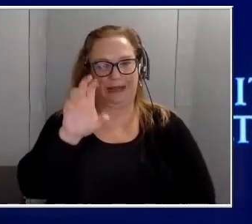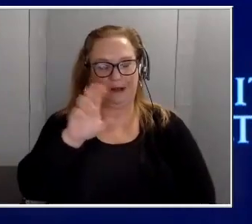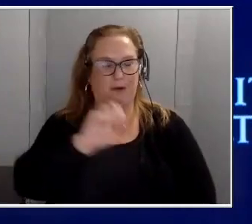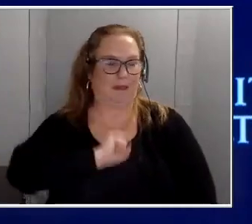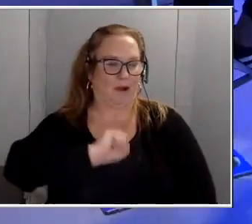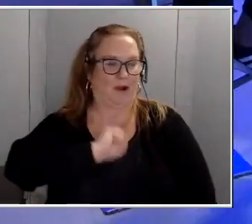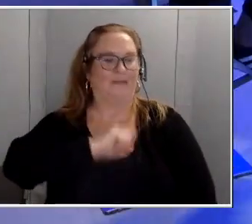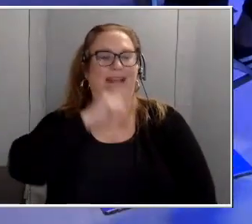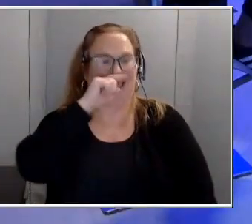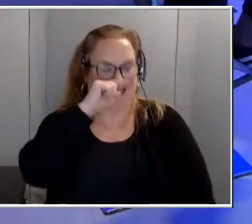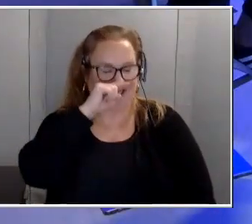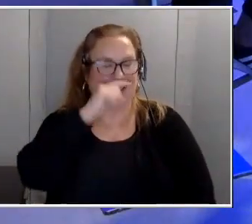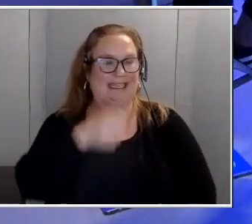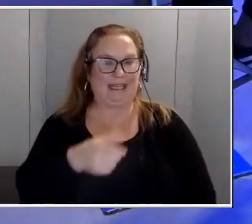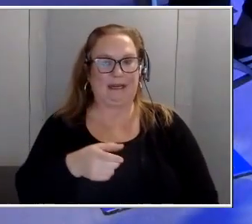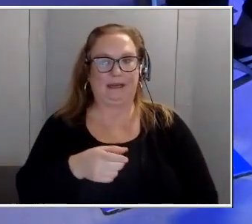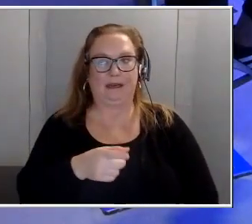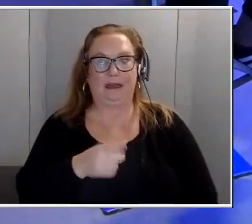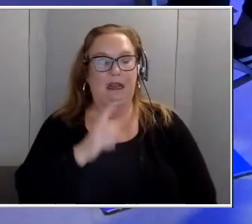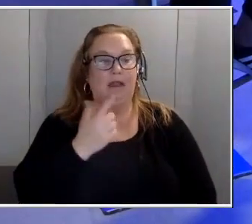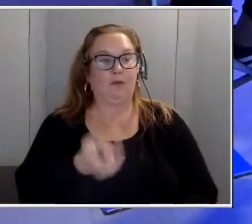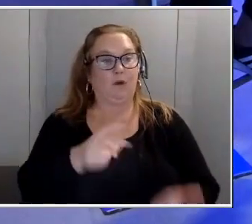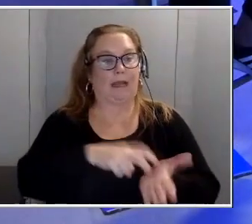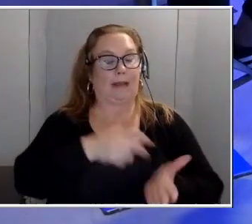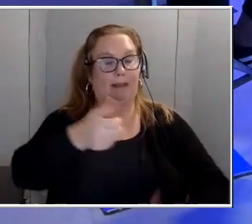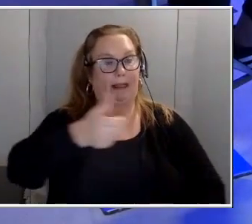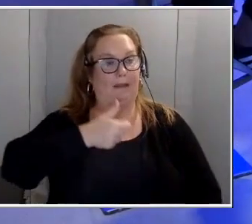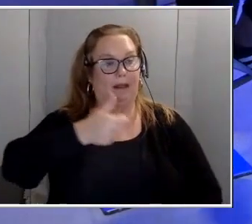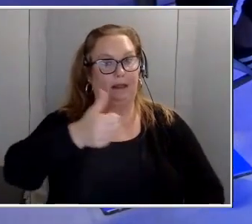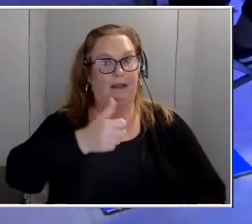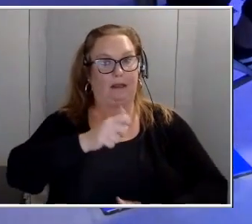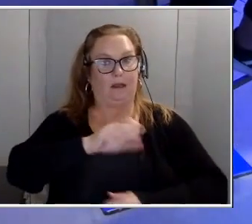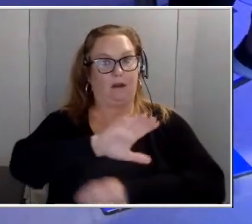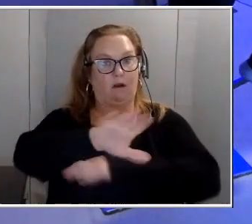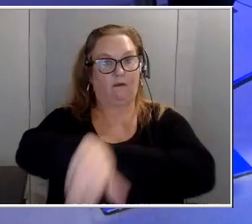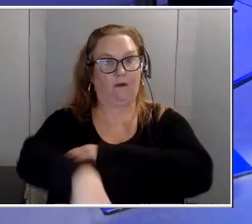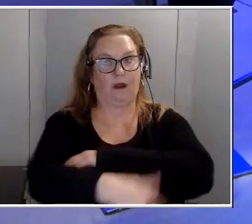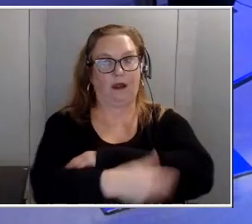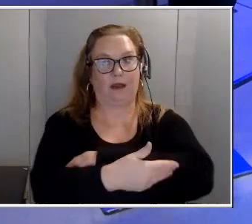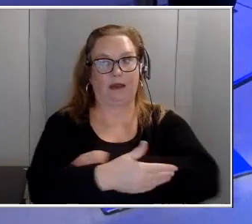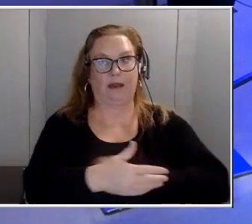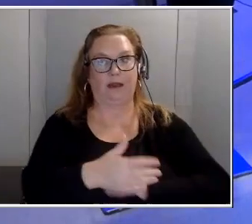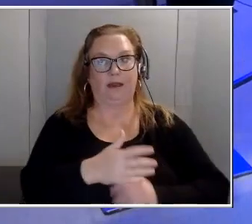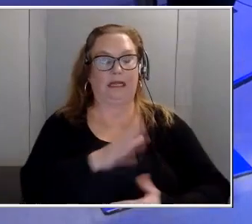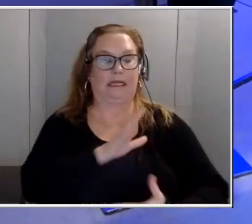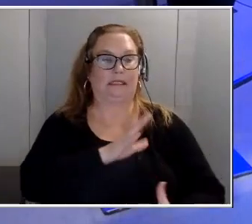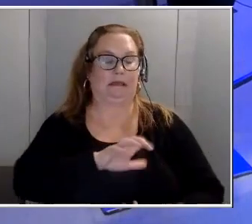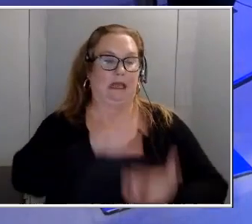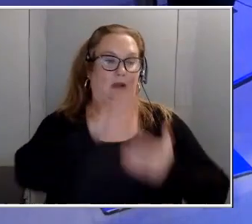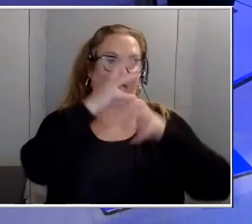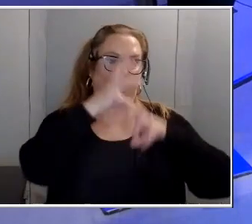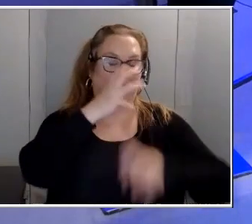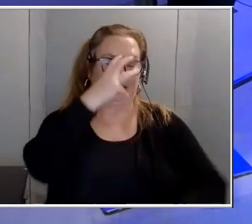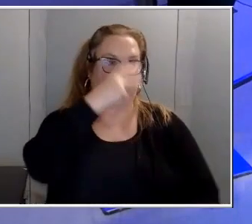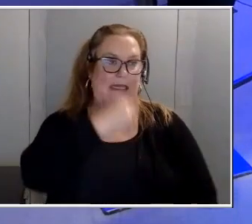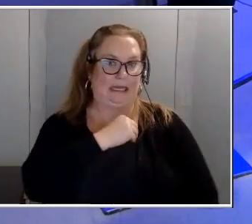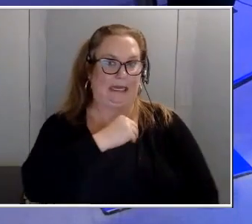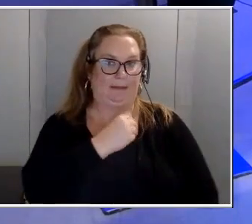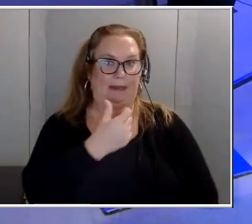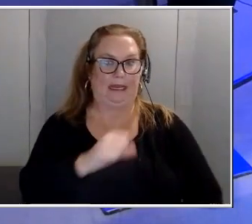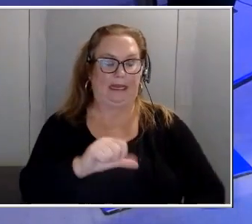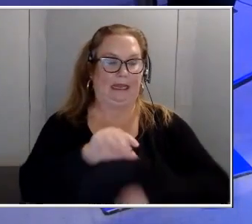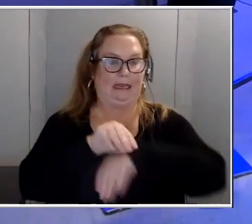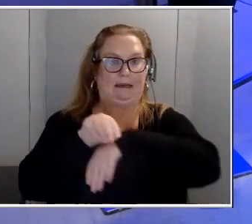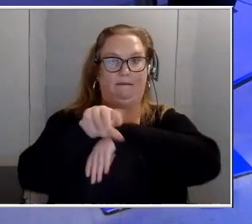Okay, so what if you're somebody who gets up a lot in the middle of the night? Is that normal? We know that's now interrupting sleep. That can cause its own problem. Any advice